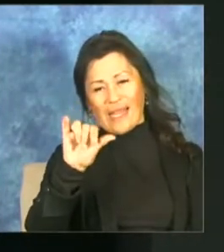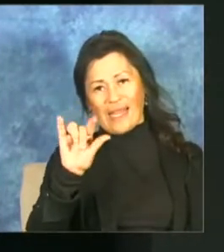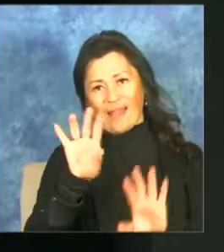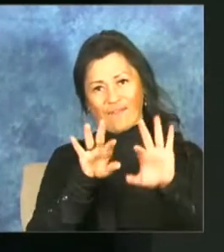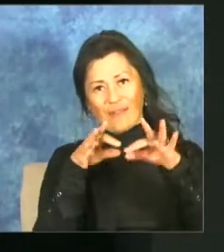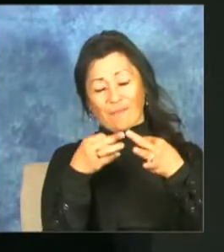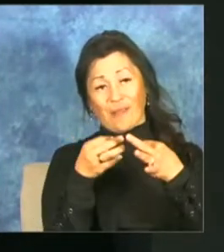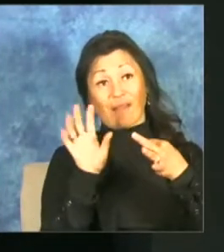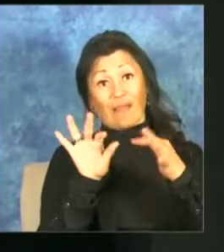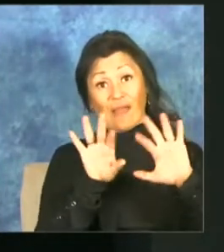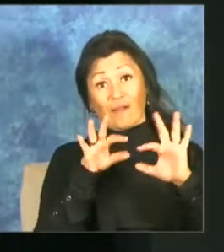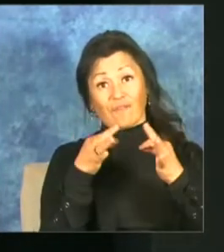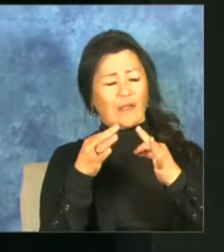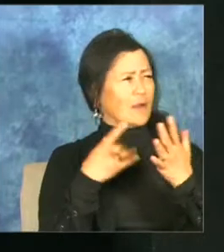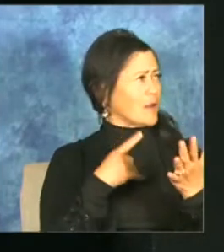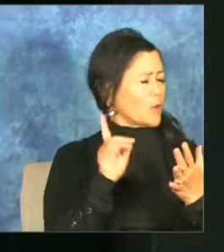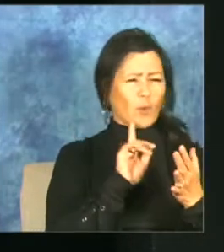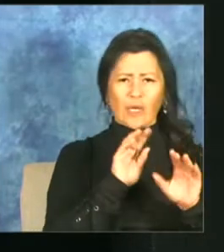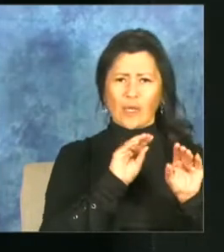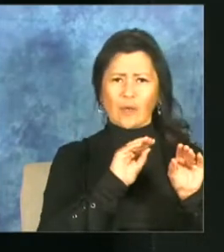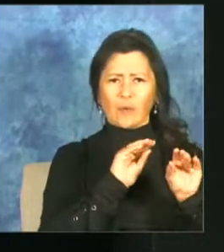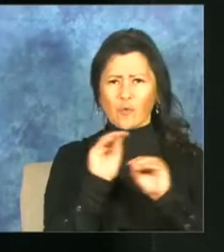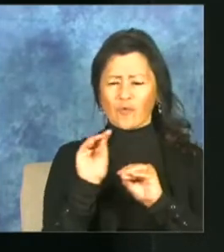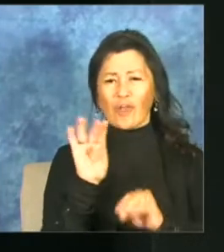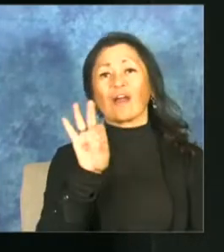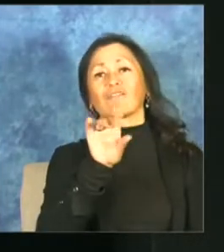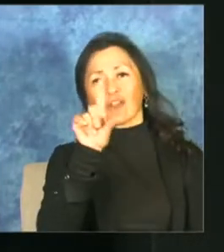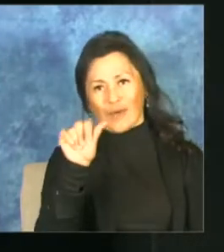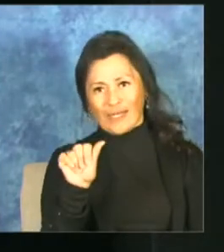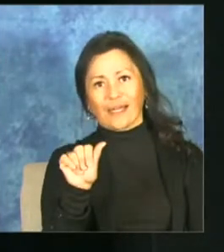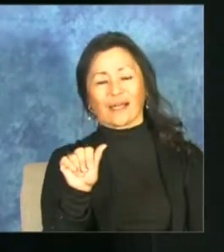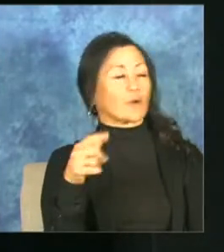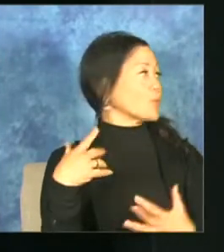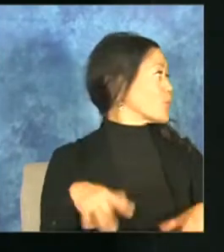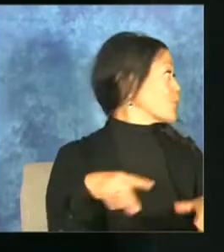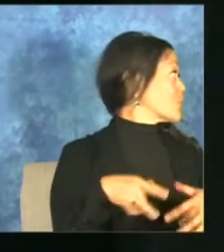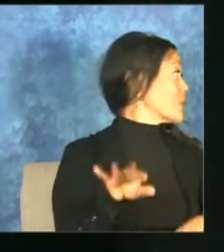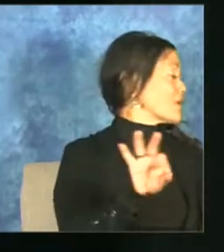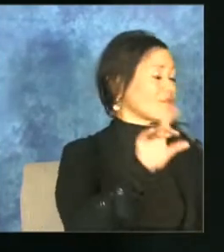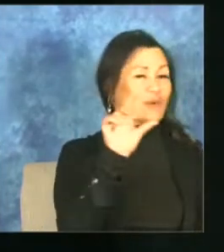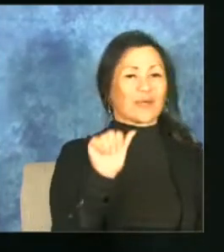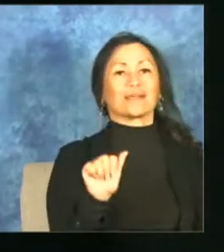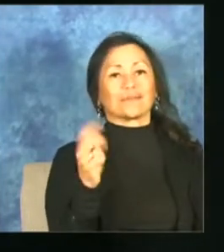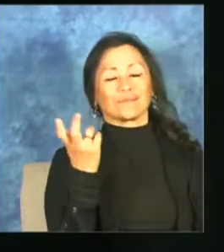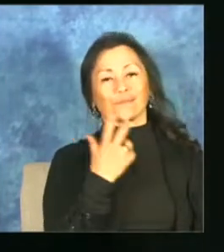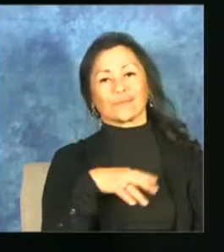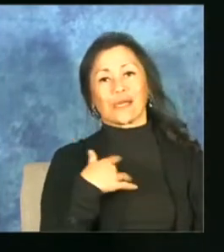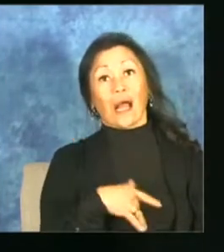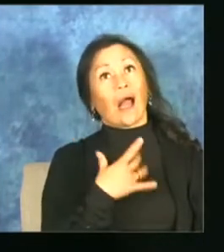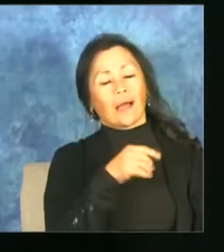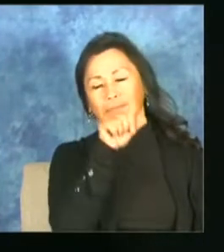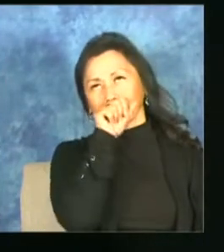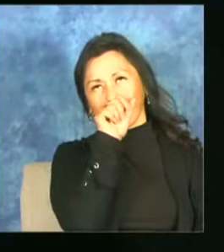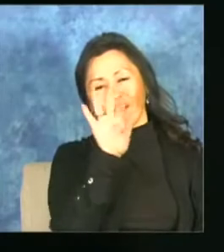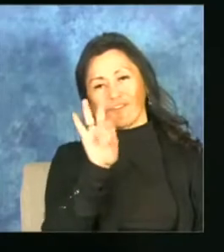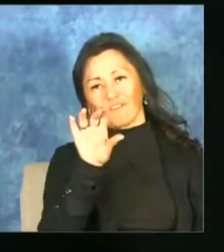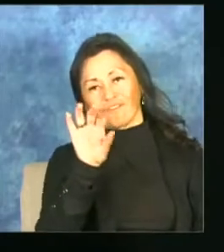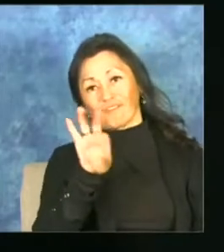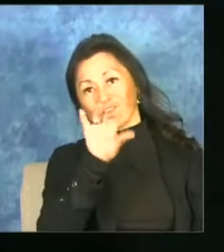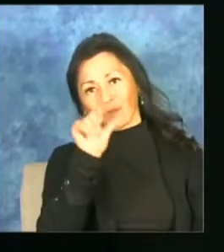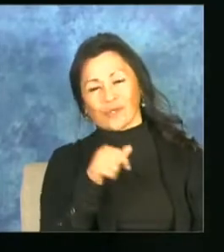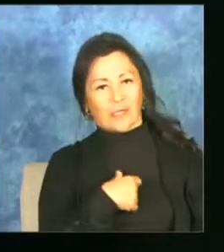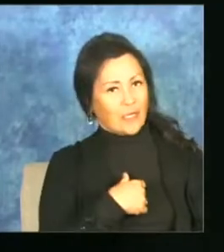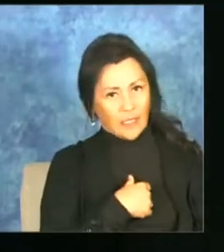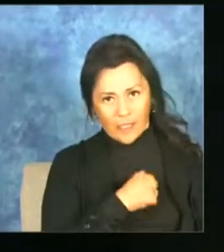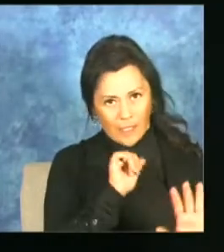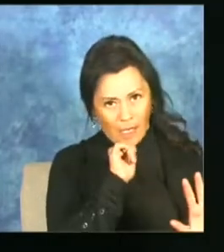And this is a family that has moved in. Where you guys moved to? Florida? Florida? Oh, man. Florida. All right. I like me some Florida, okay? I don't